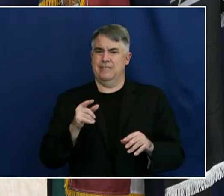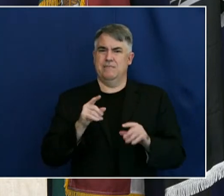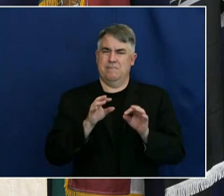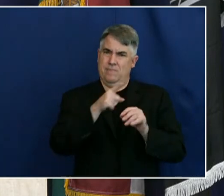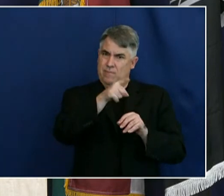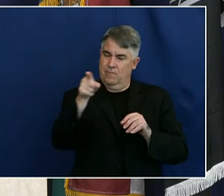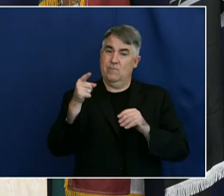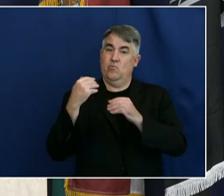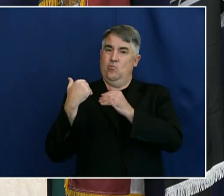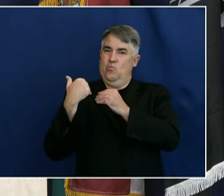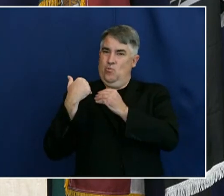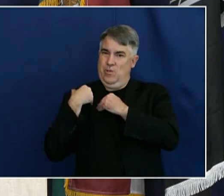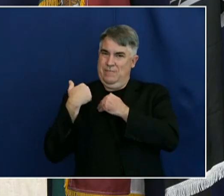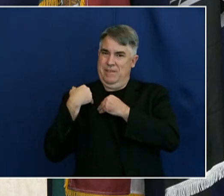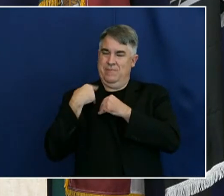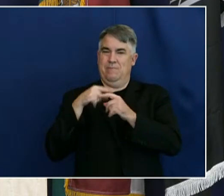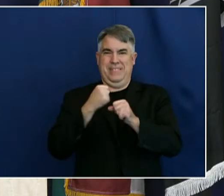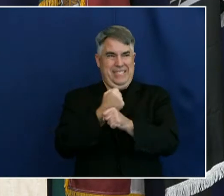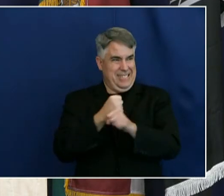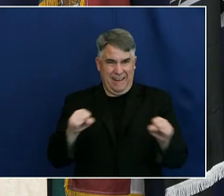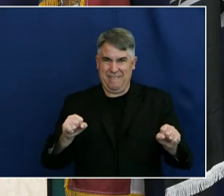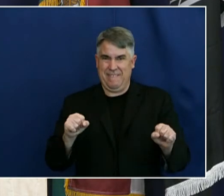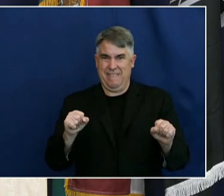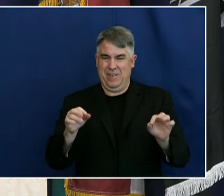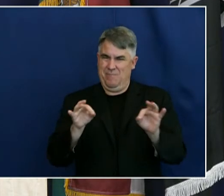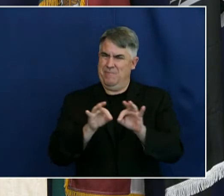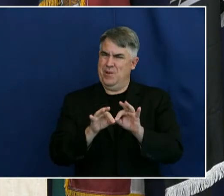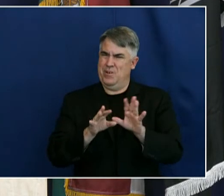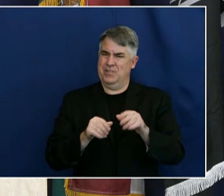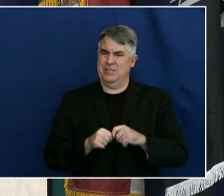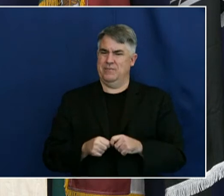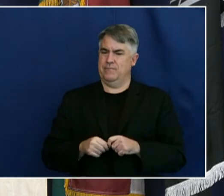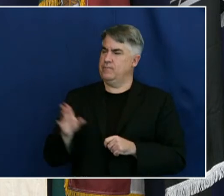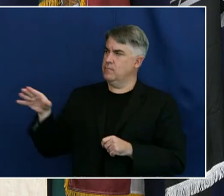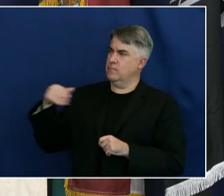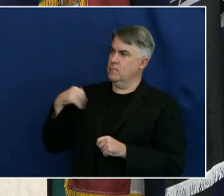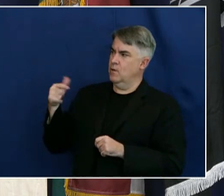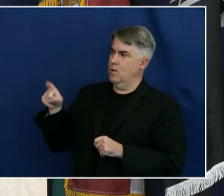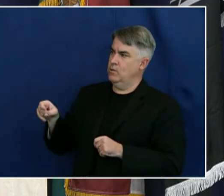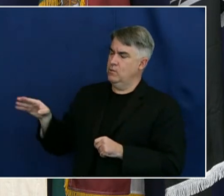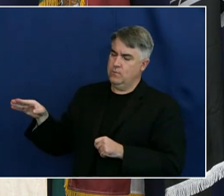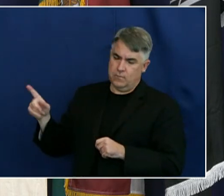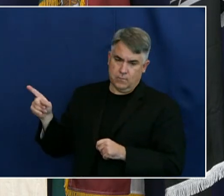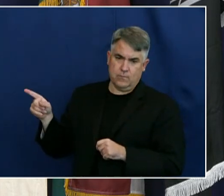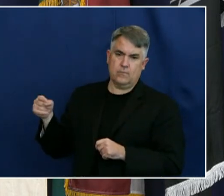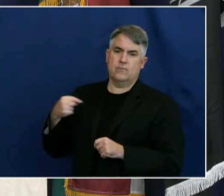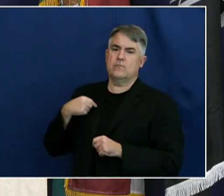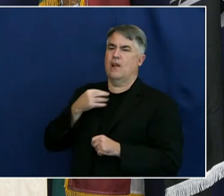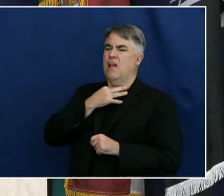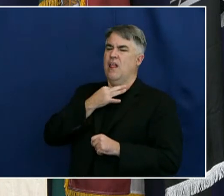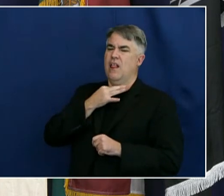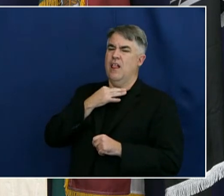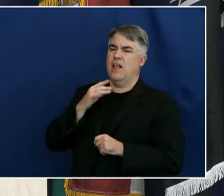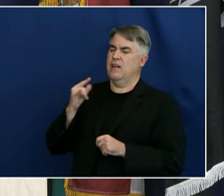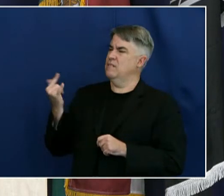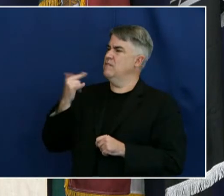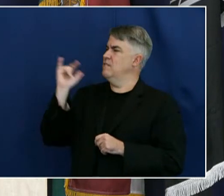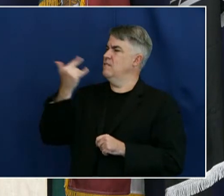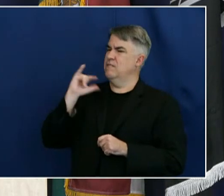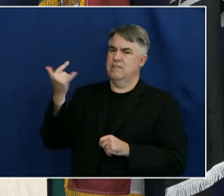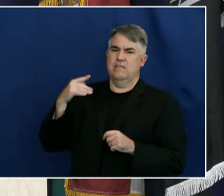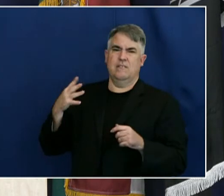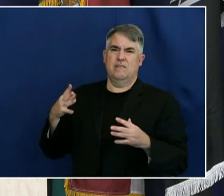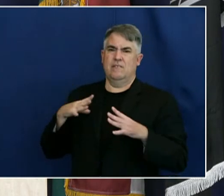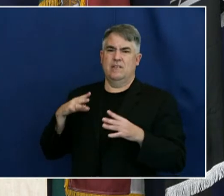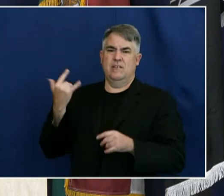safely. And then to sort of follow up on that, I know there's no updated CDC guidance for travel, but they are recommending against it. With